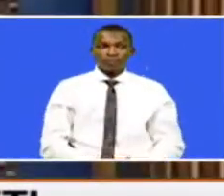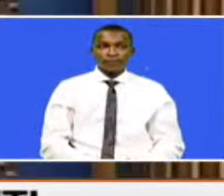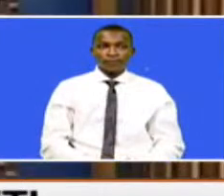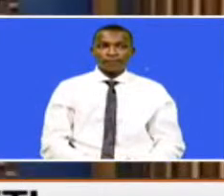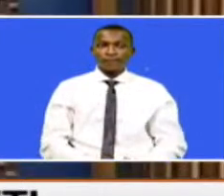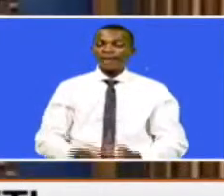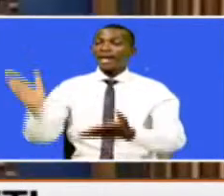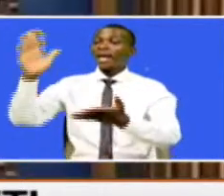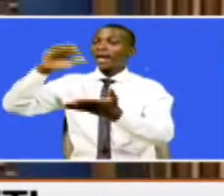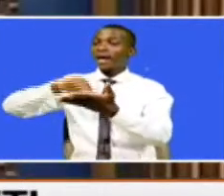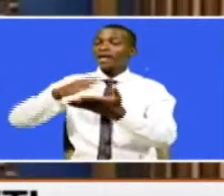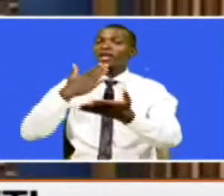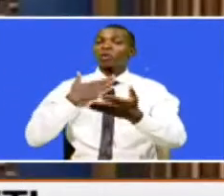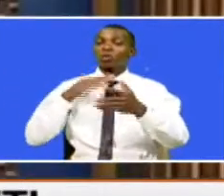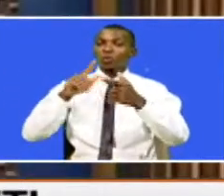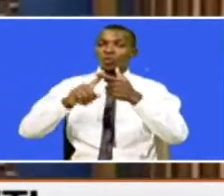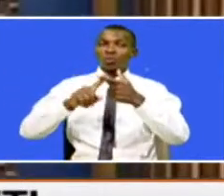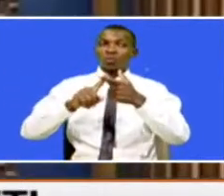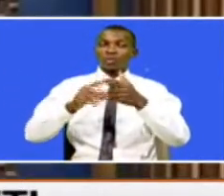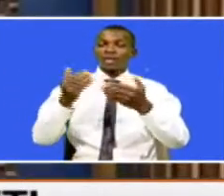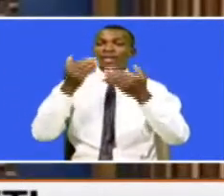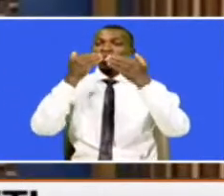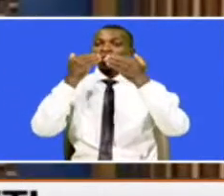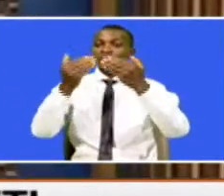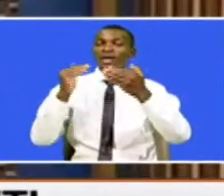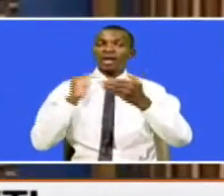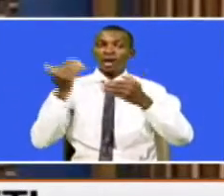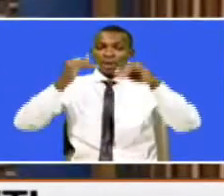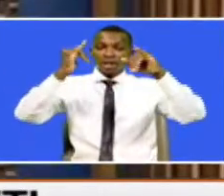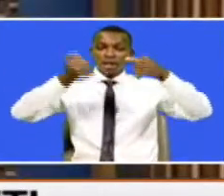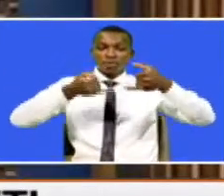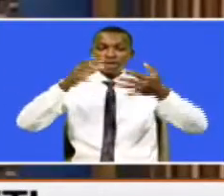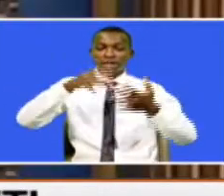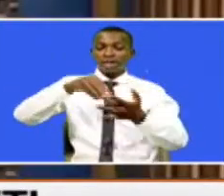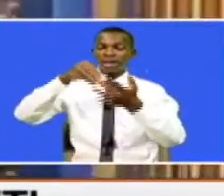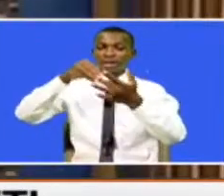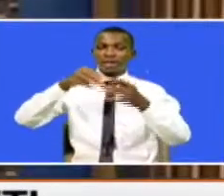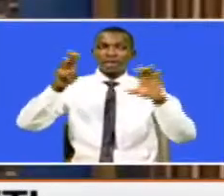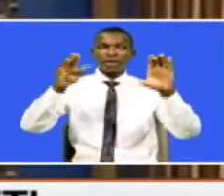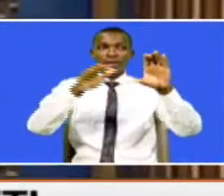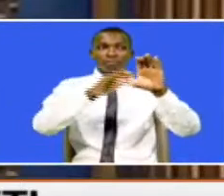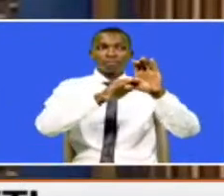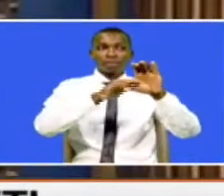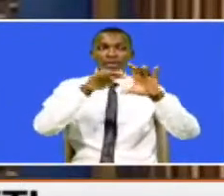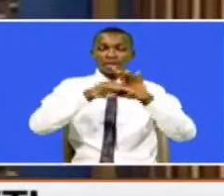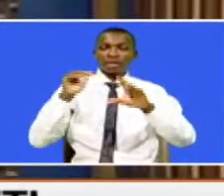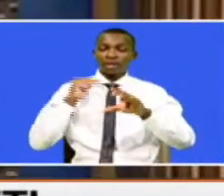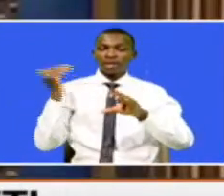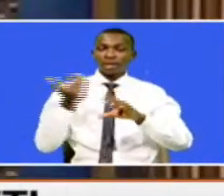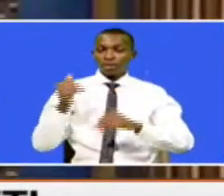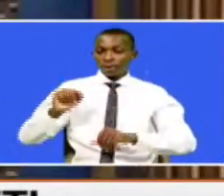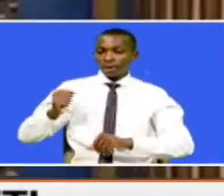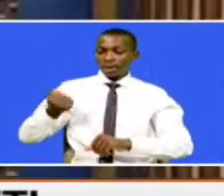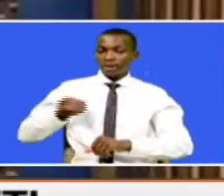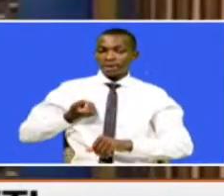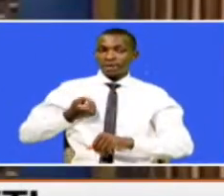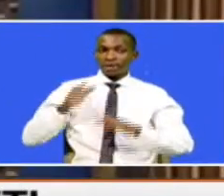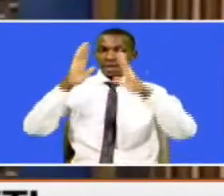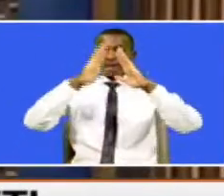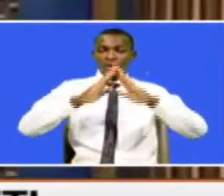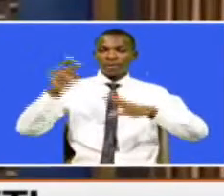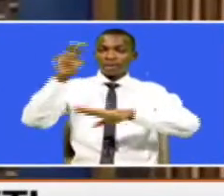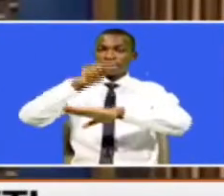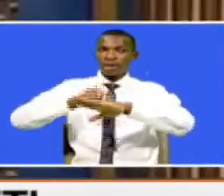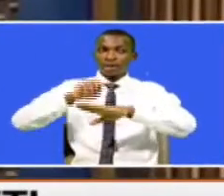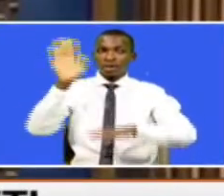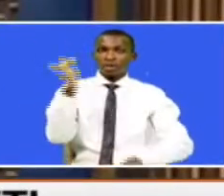I also extend congratulations to our newly elected colleagues in our sister house, the National Assembly, and wish